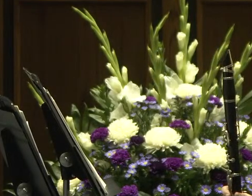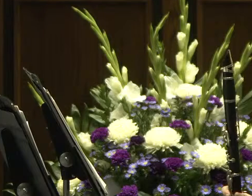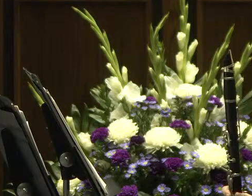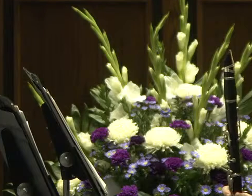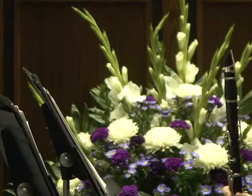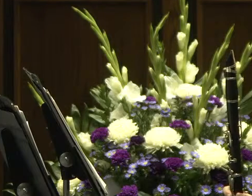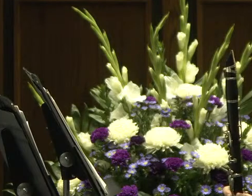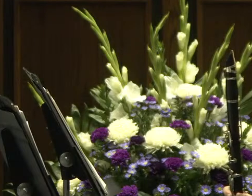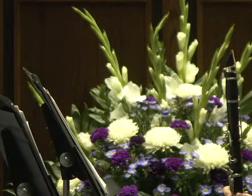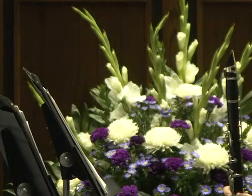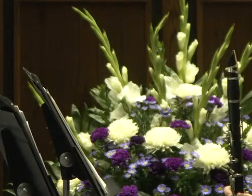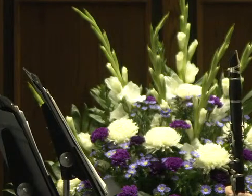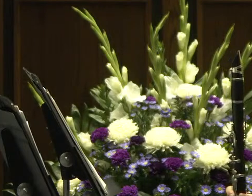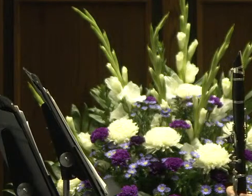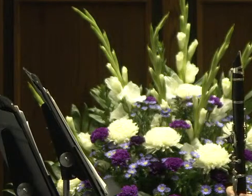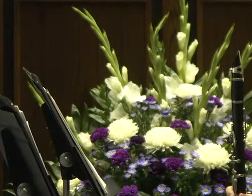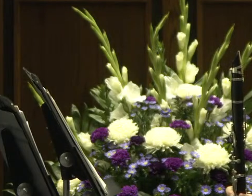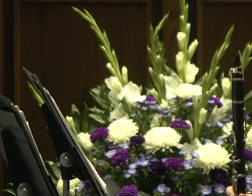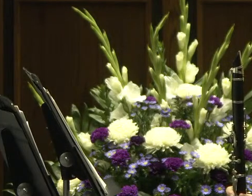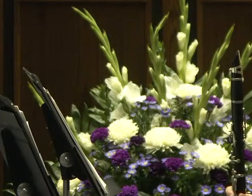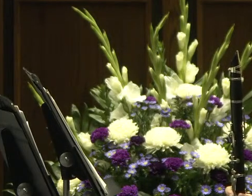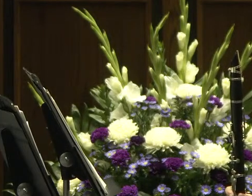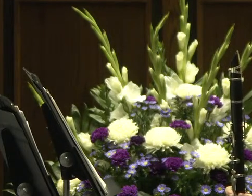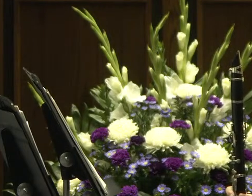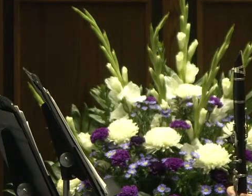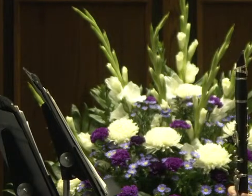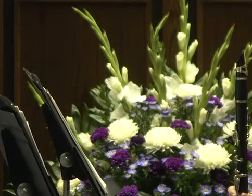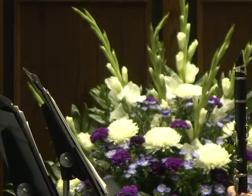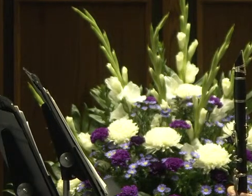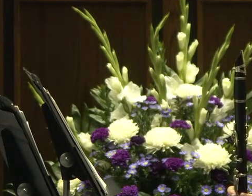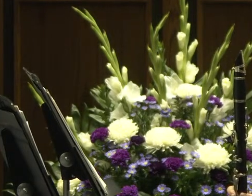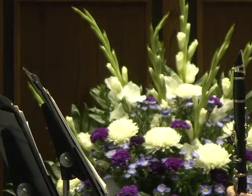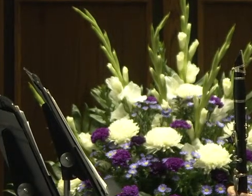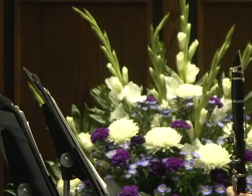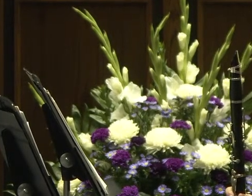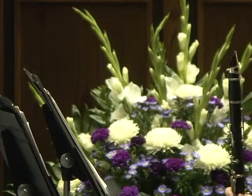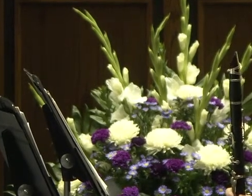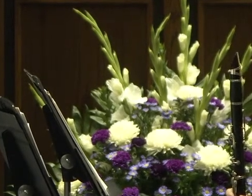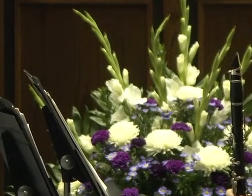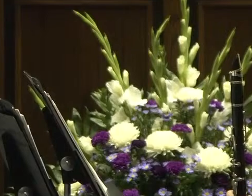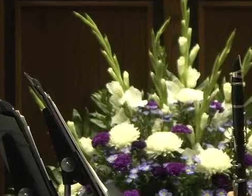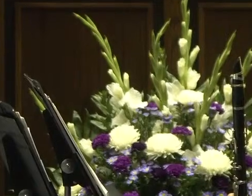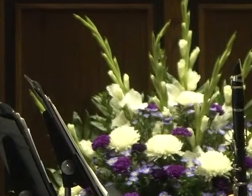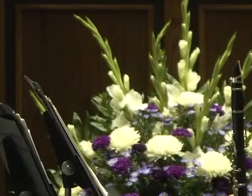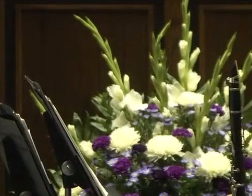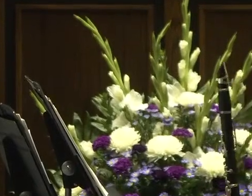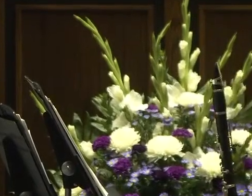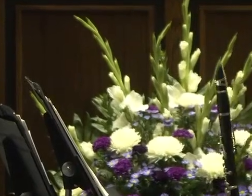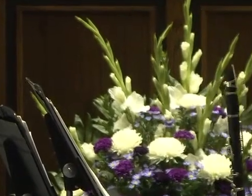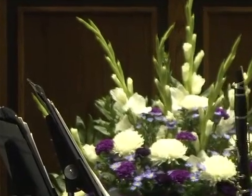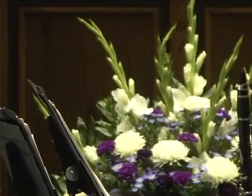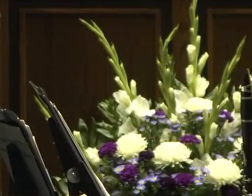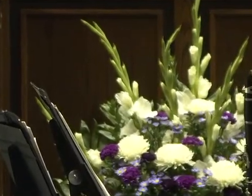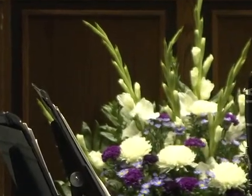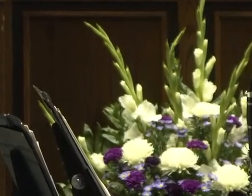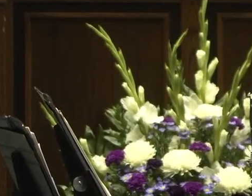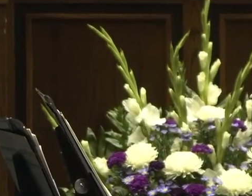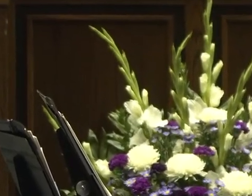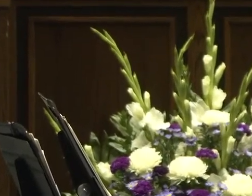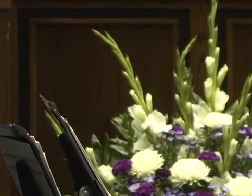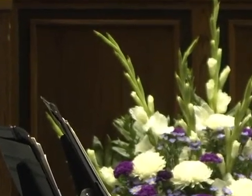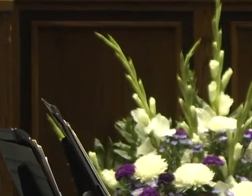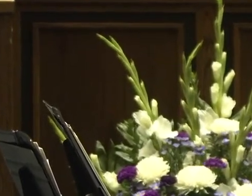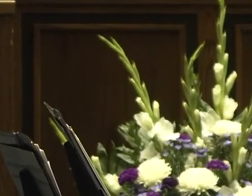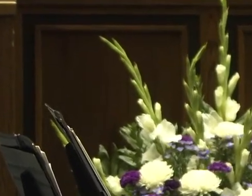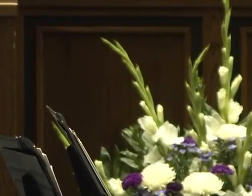that video. So you're welcome to stay and watch that or leave, but because the band's playing, if you'll just keep the noise down, because that will